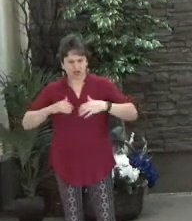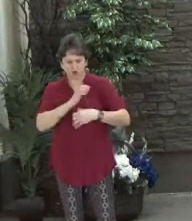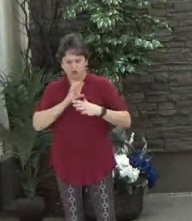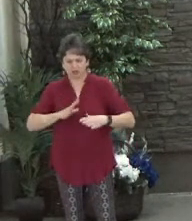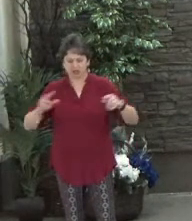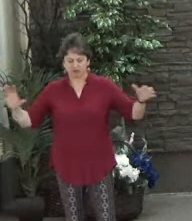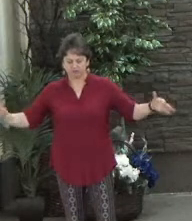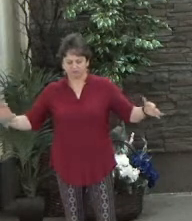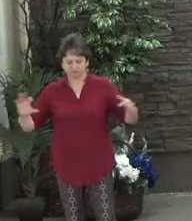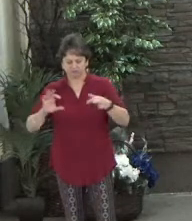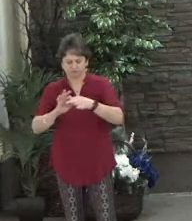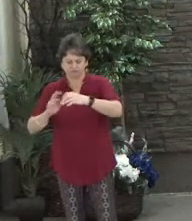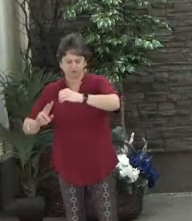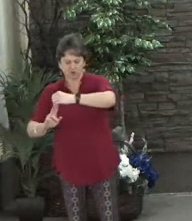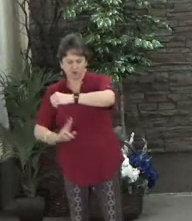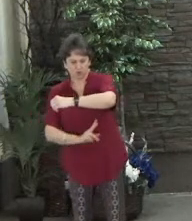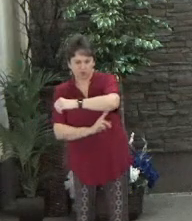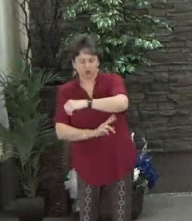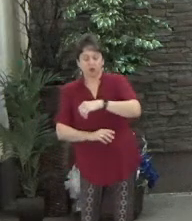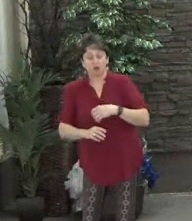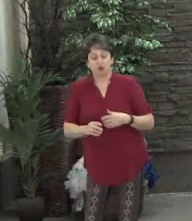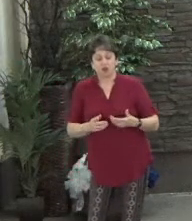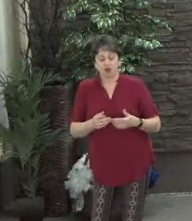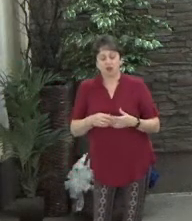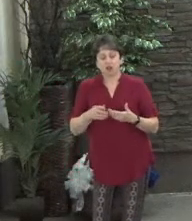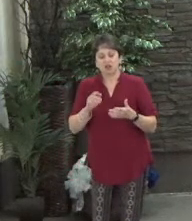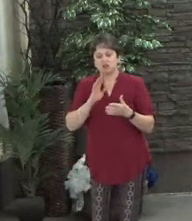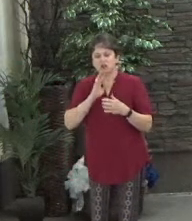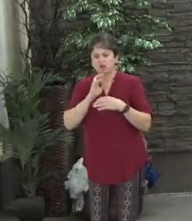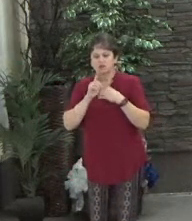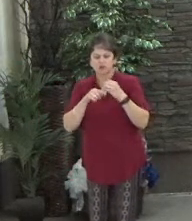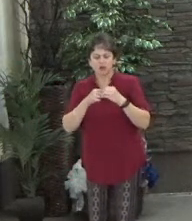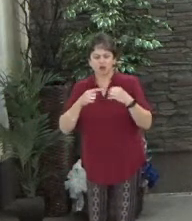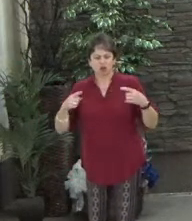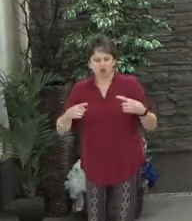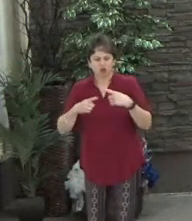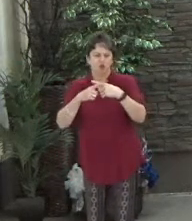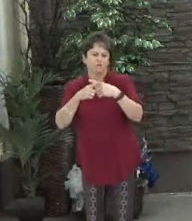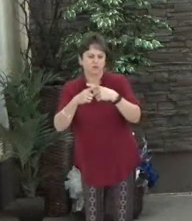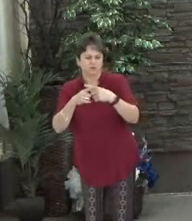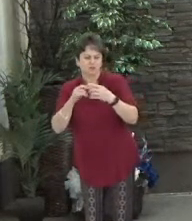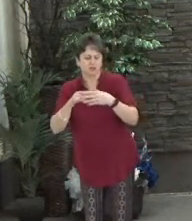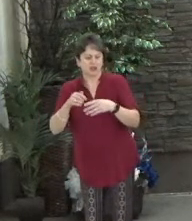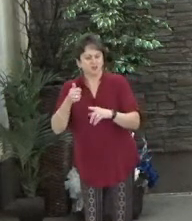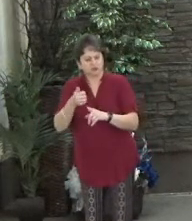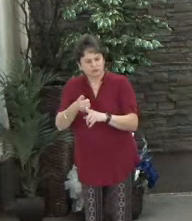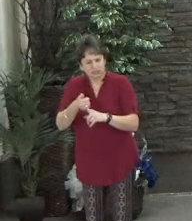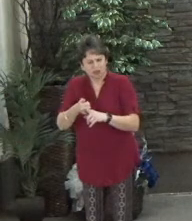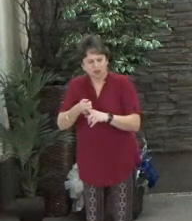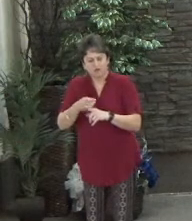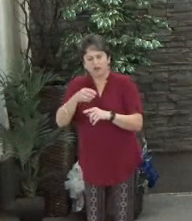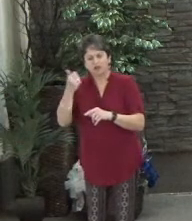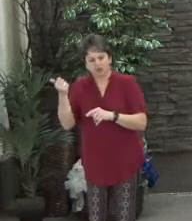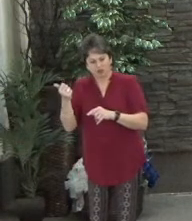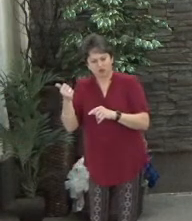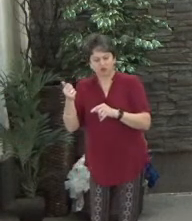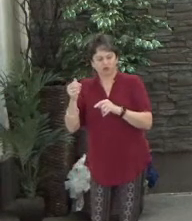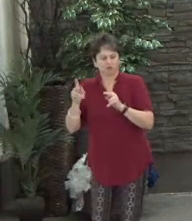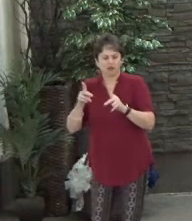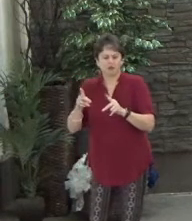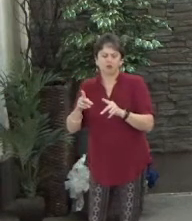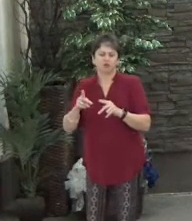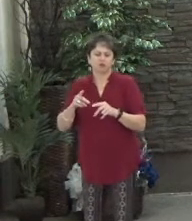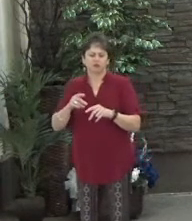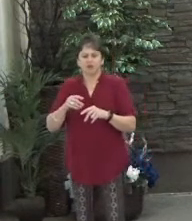in Uncommon Ground, Tish Harrison Warren tells about a conflict that she and others faced during her time in grad school at